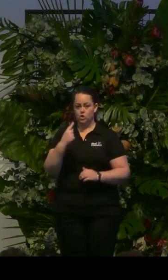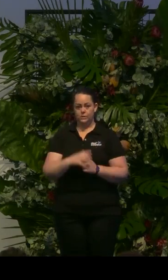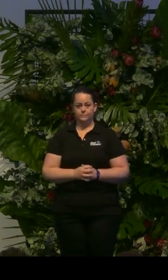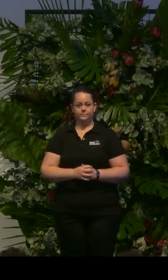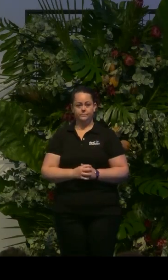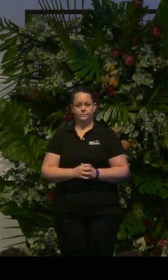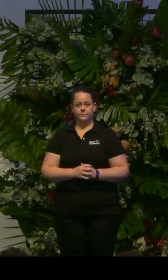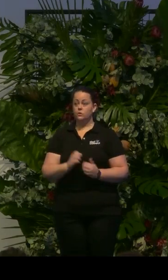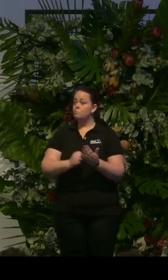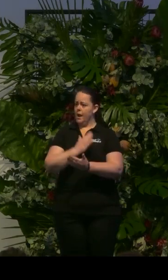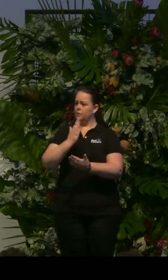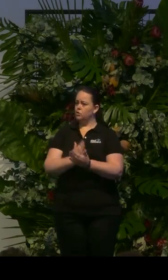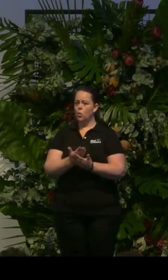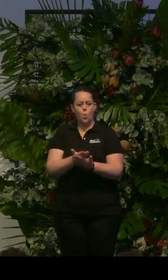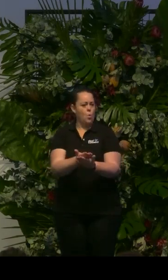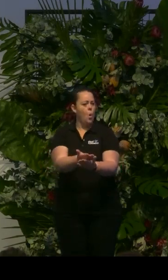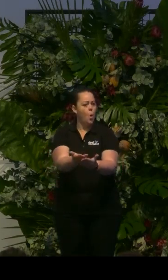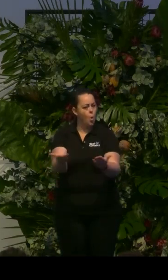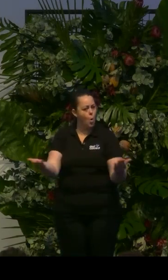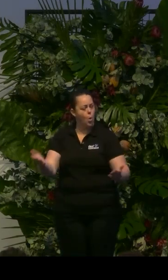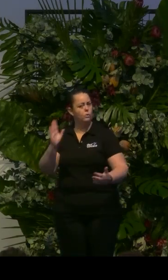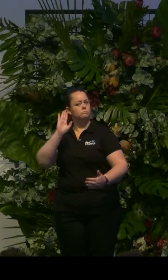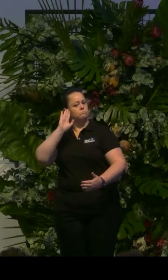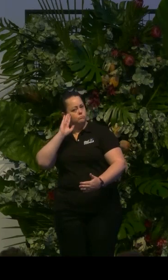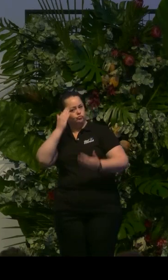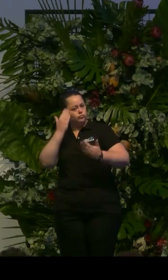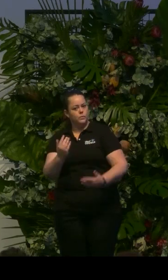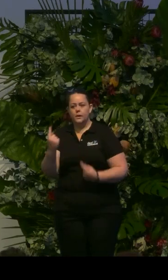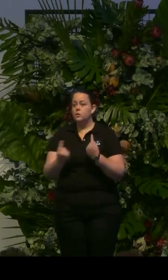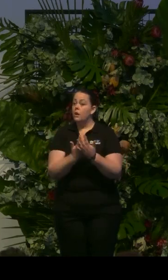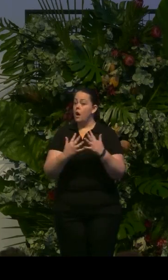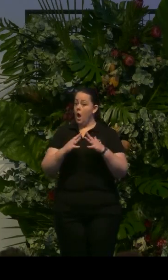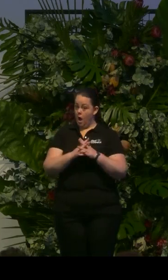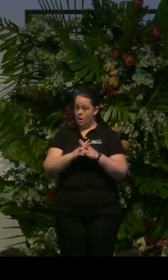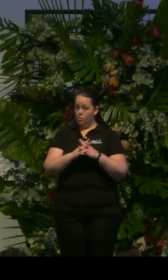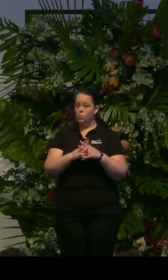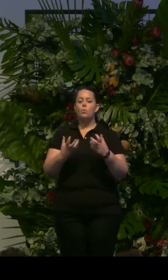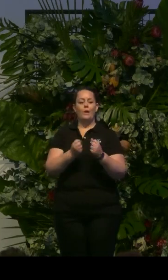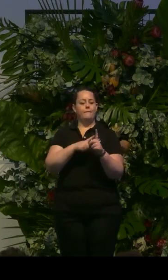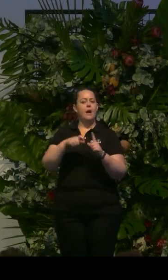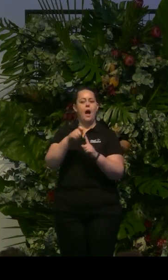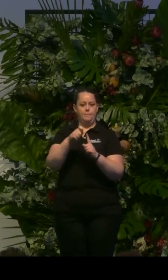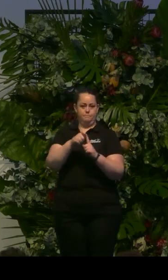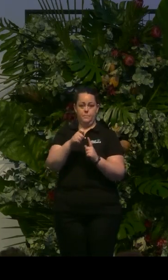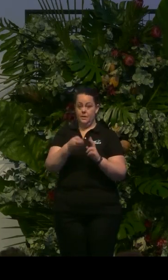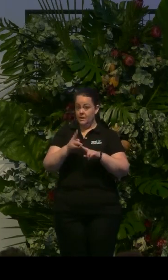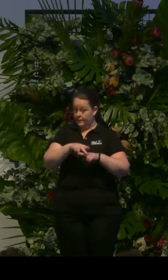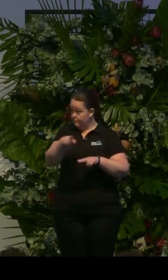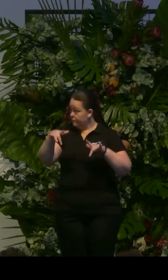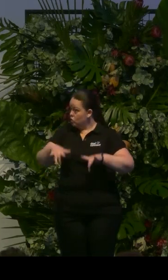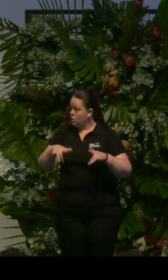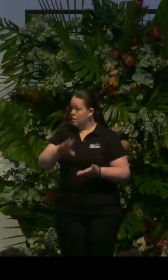ensure that all our voices are heard, the best way to interact with today's session is through the app. So if you haven't downloaded the app, please